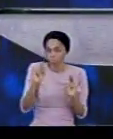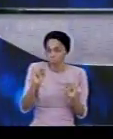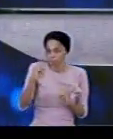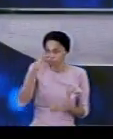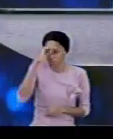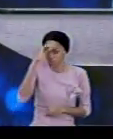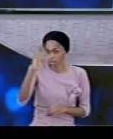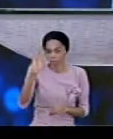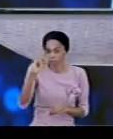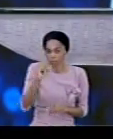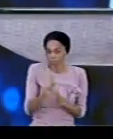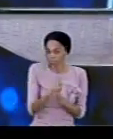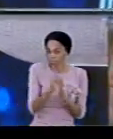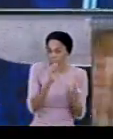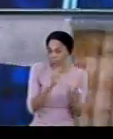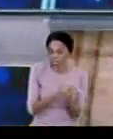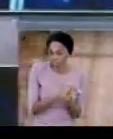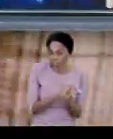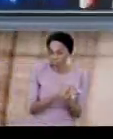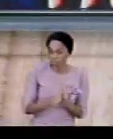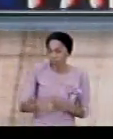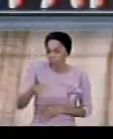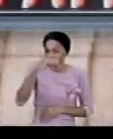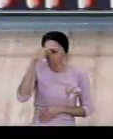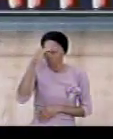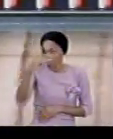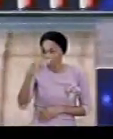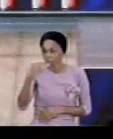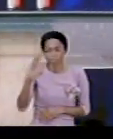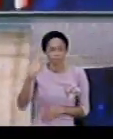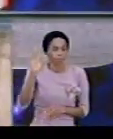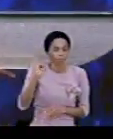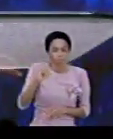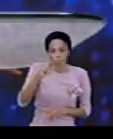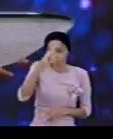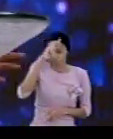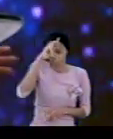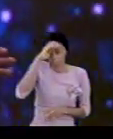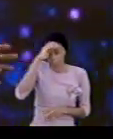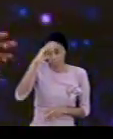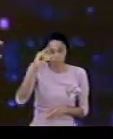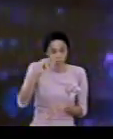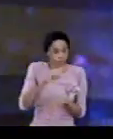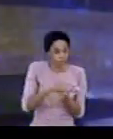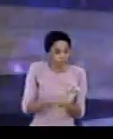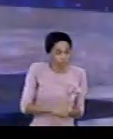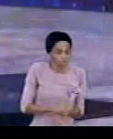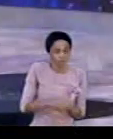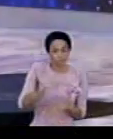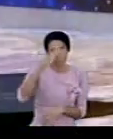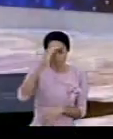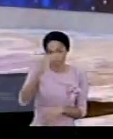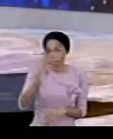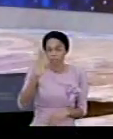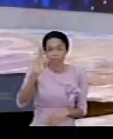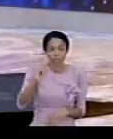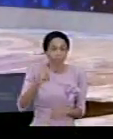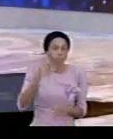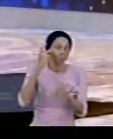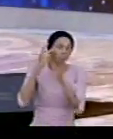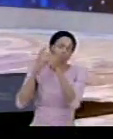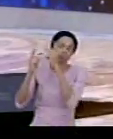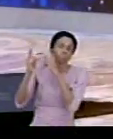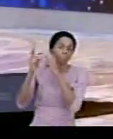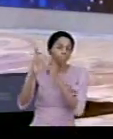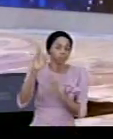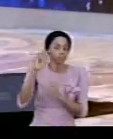no traditionalist, no man, no priest, prophet, no